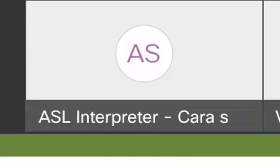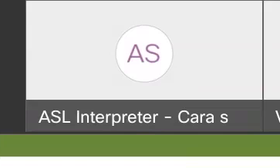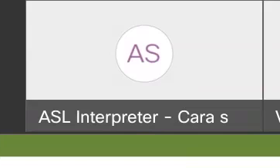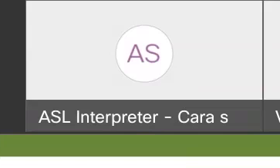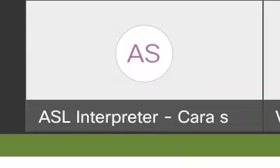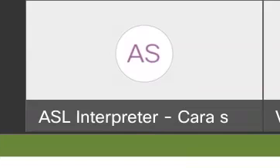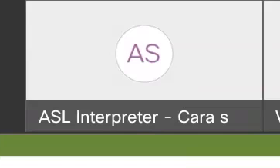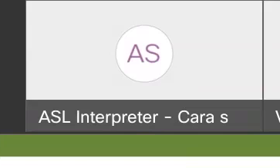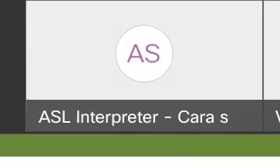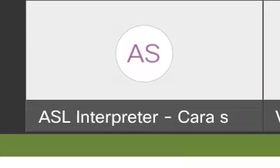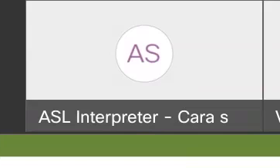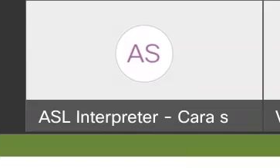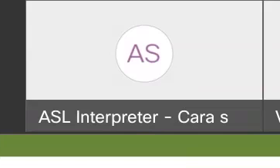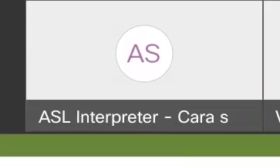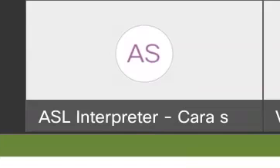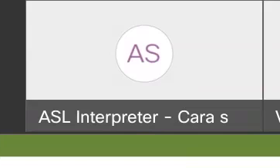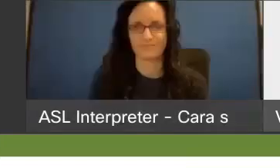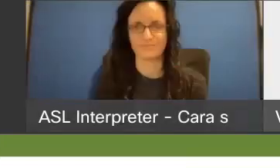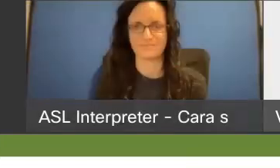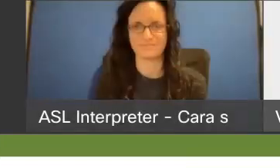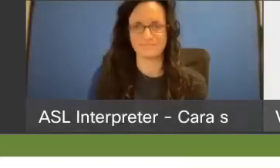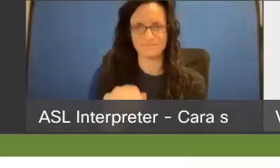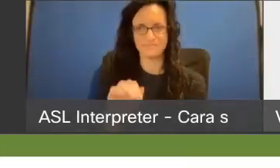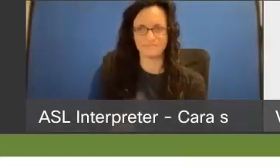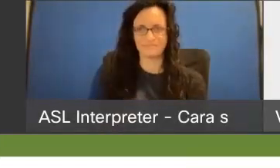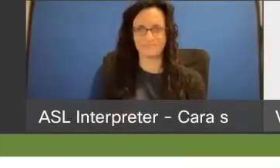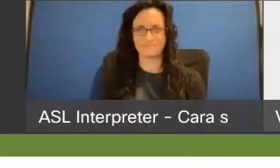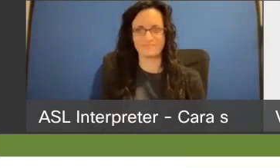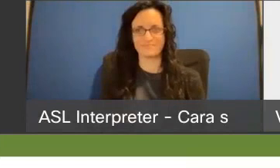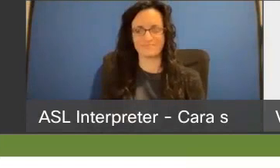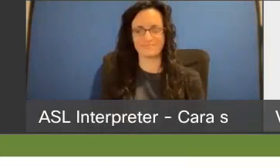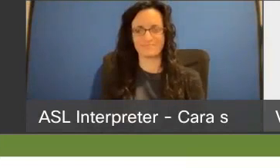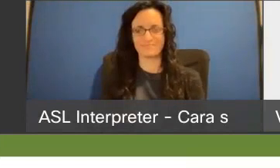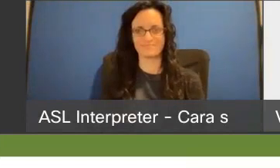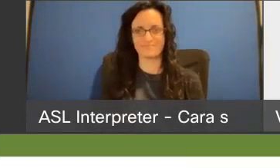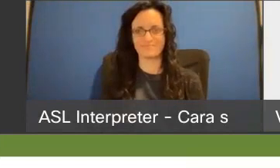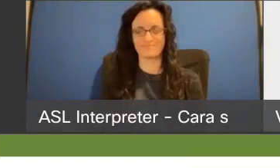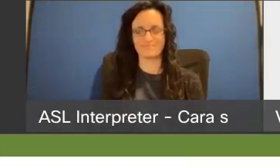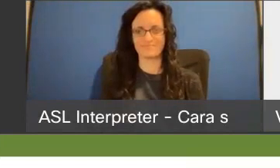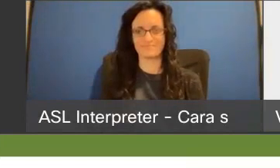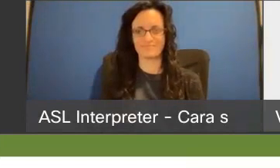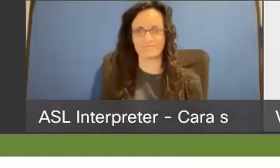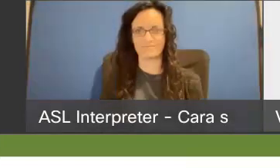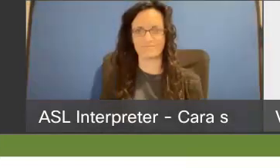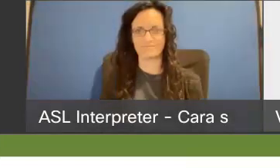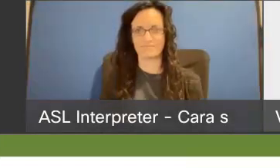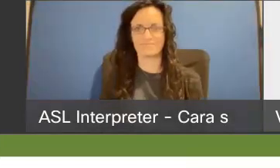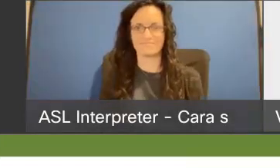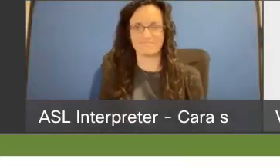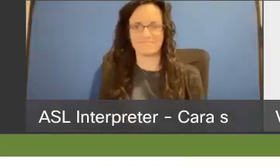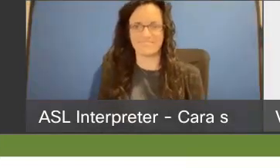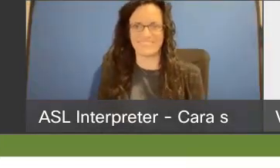Thank you. Yeah. So when we talk about a suicide death, we're talking about a death that's caused by